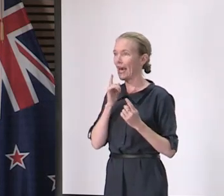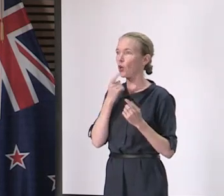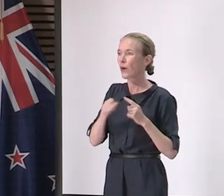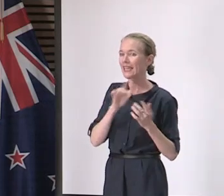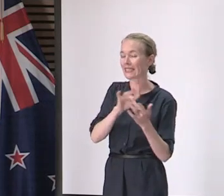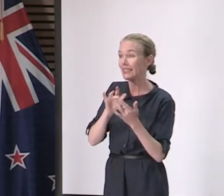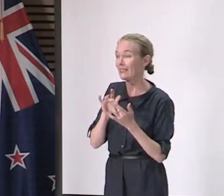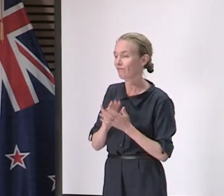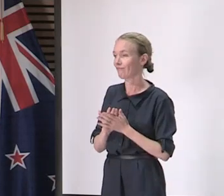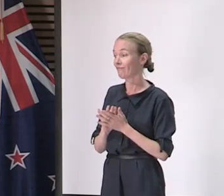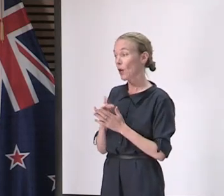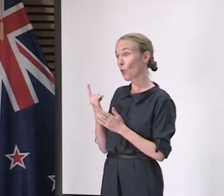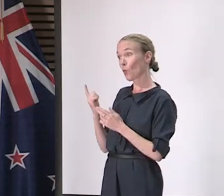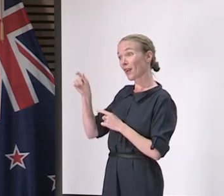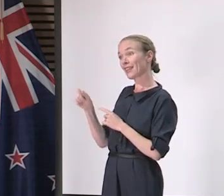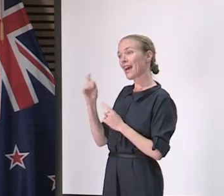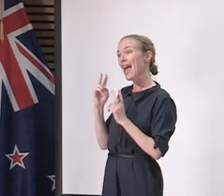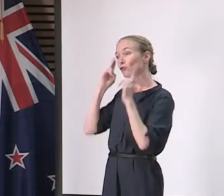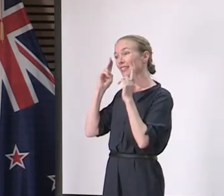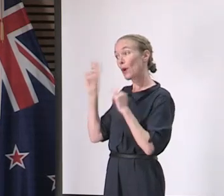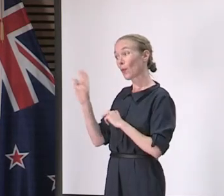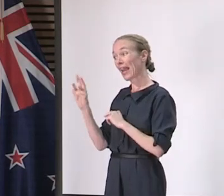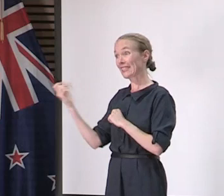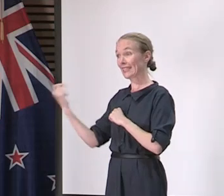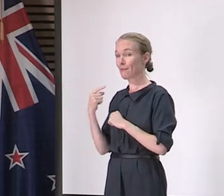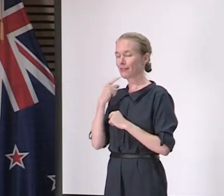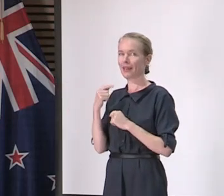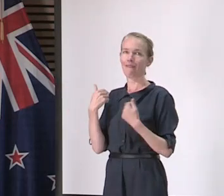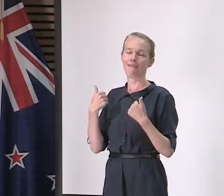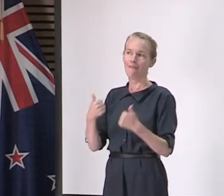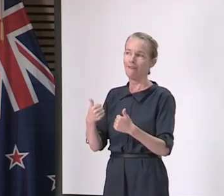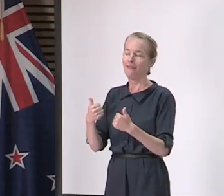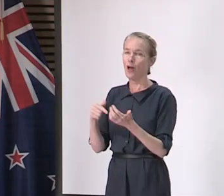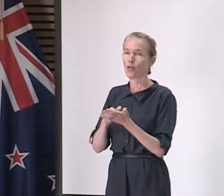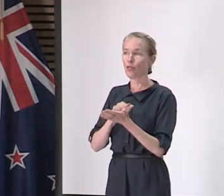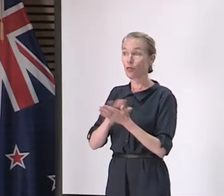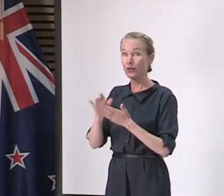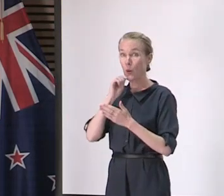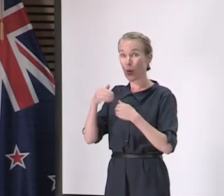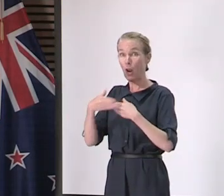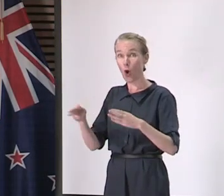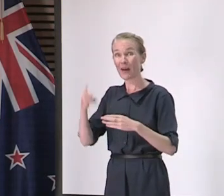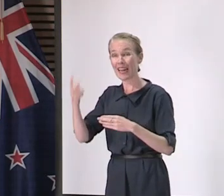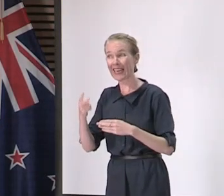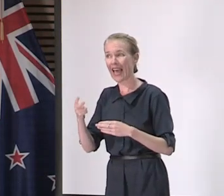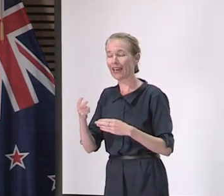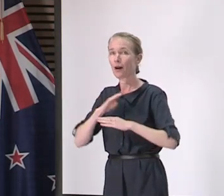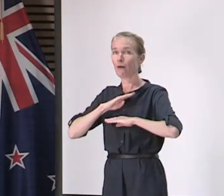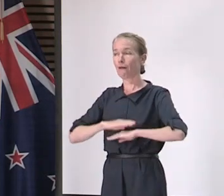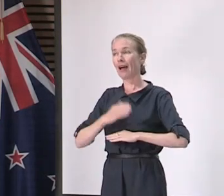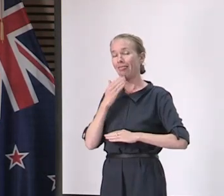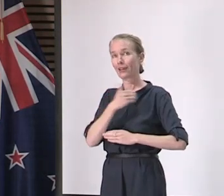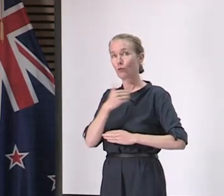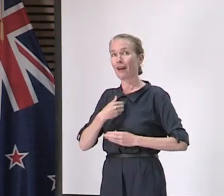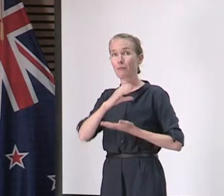pleased she can reopen on Thursday and has made it this far without needing to make any of her team redundant because of the wage subsidy. Others have written